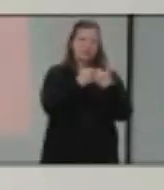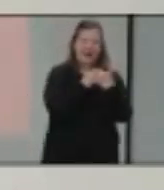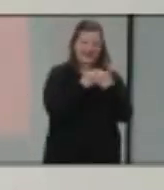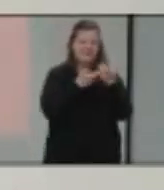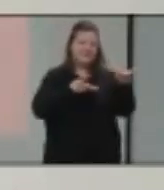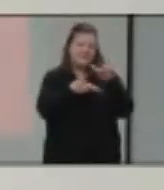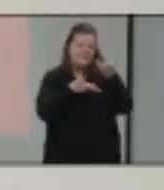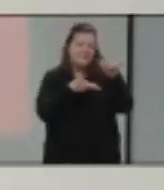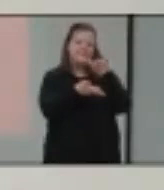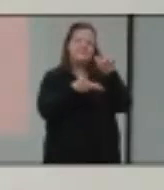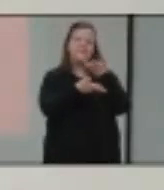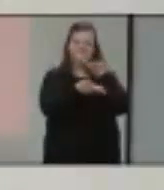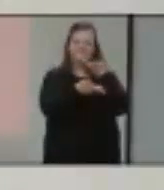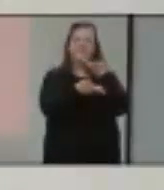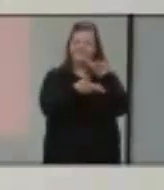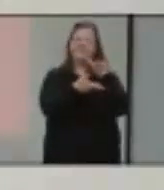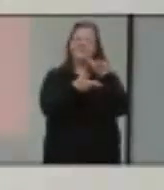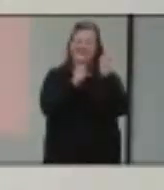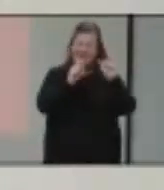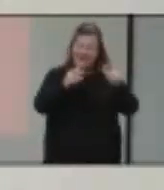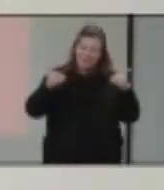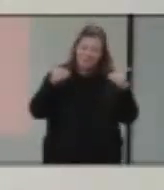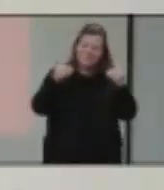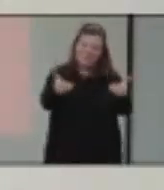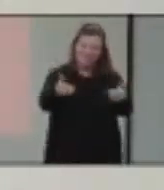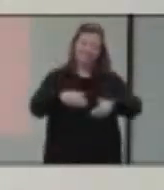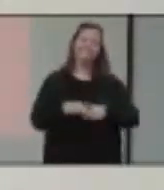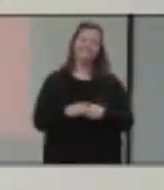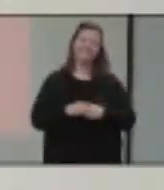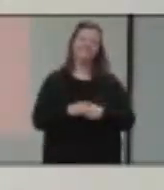conversations like this, we move forward.